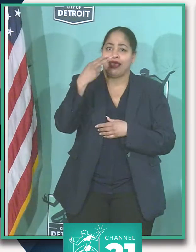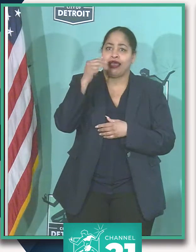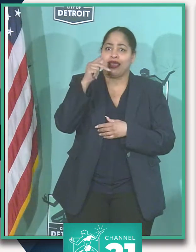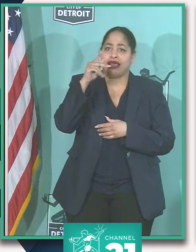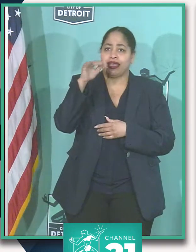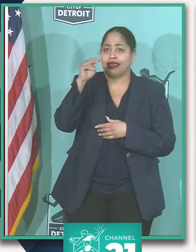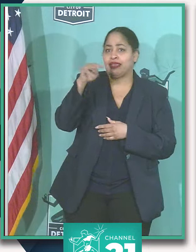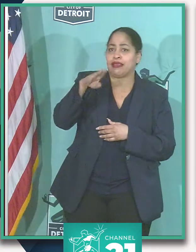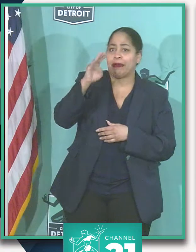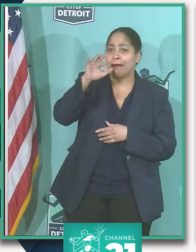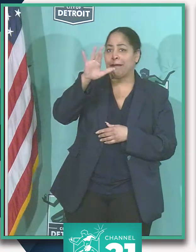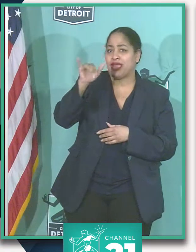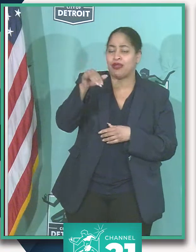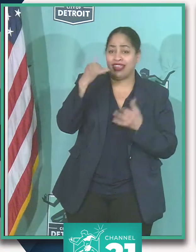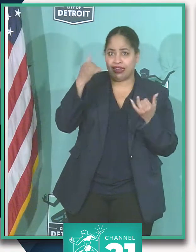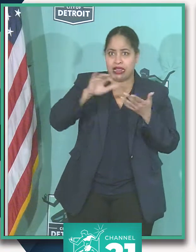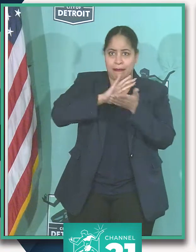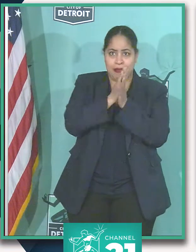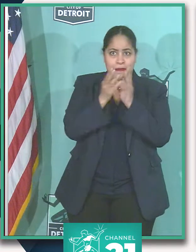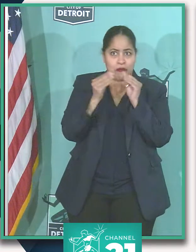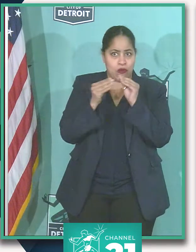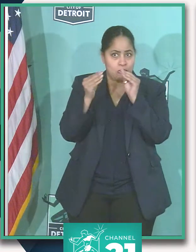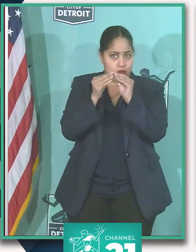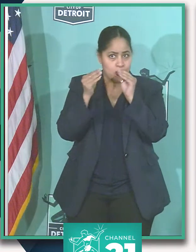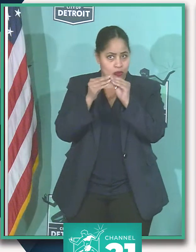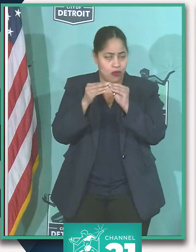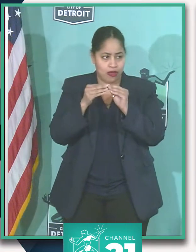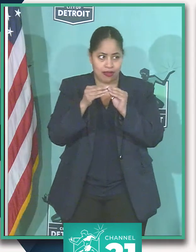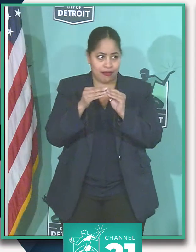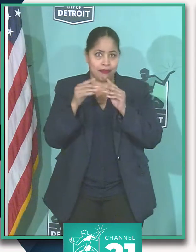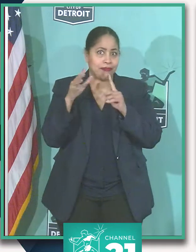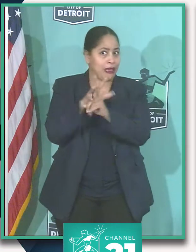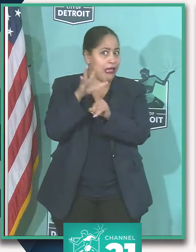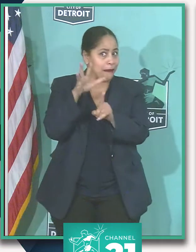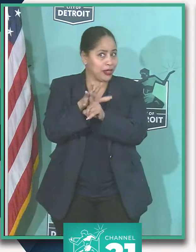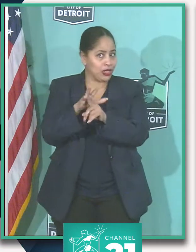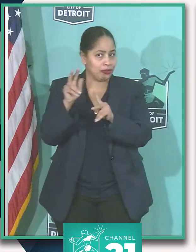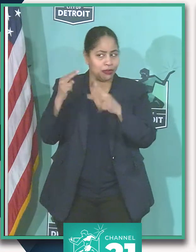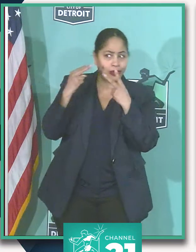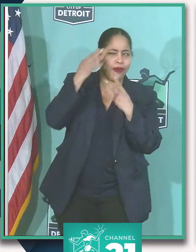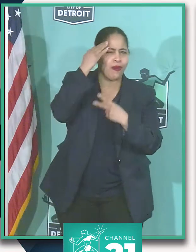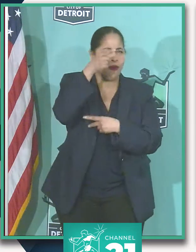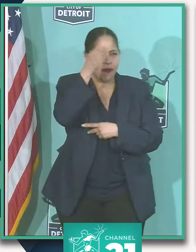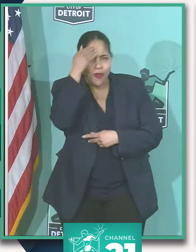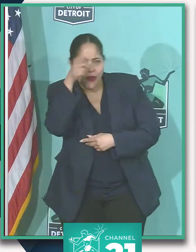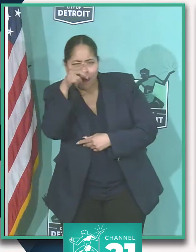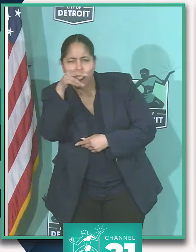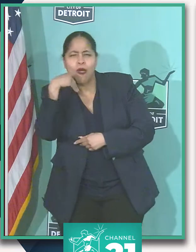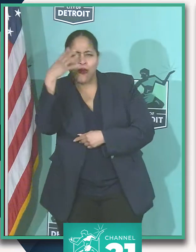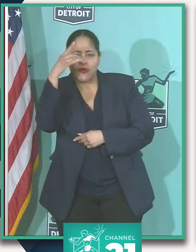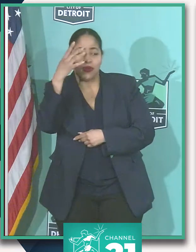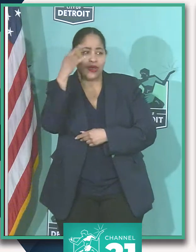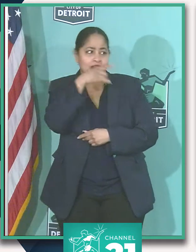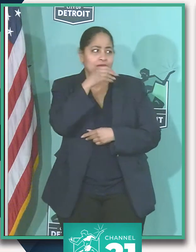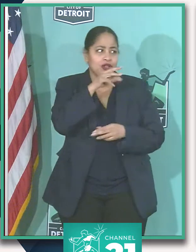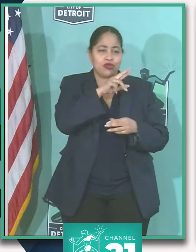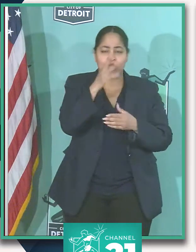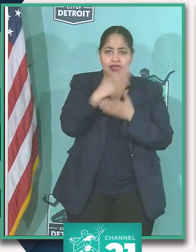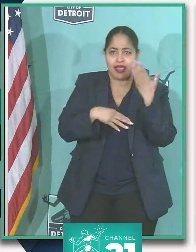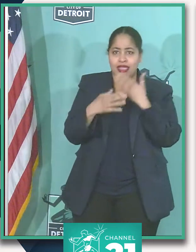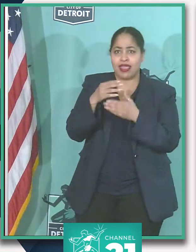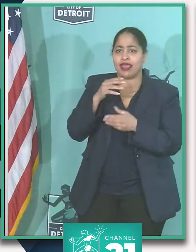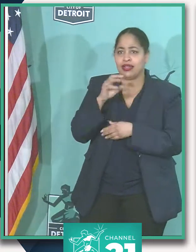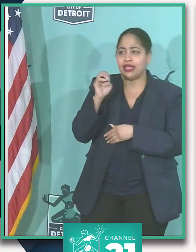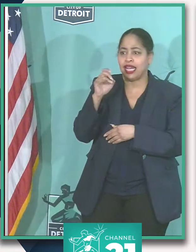is becoming a well-known face of this operation, his right hand, Elisa Malia, who actually does a good deal of the work,